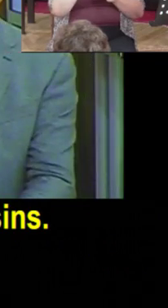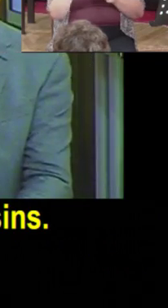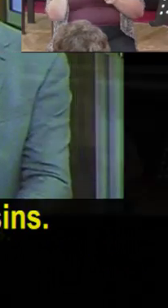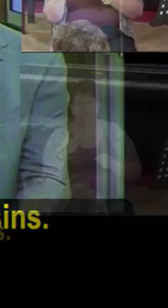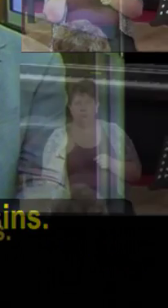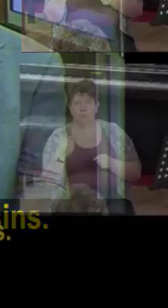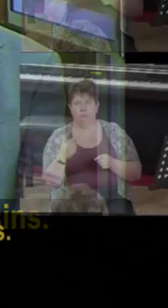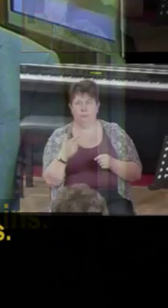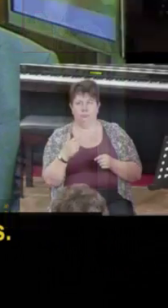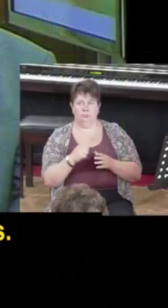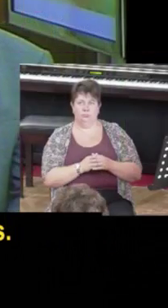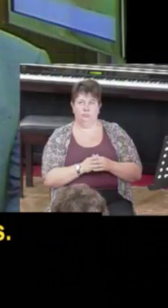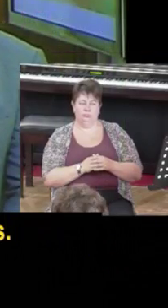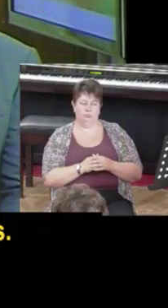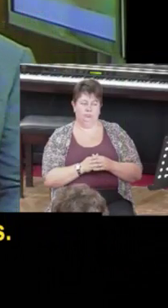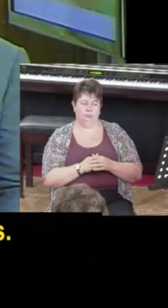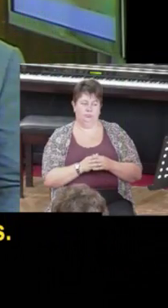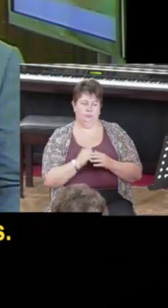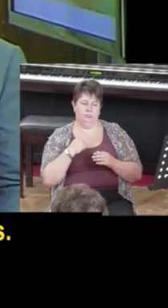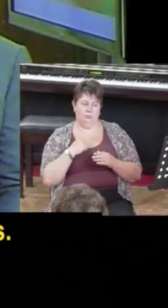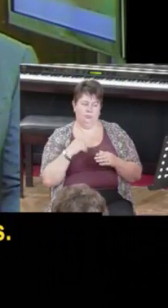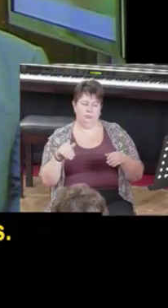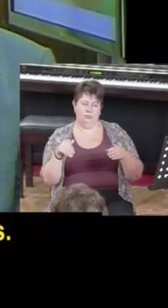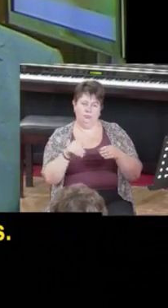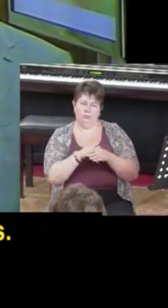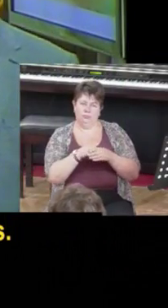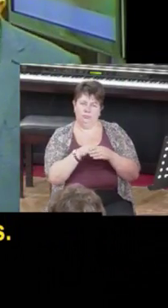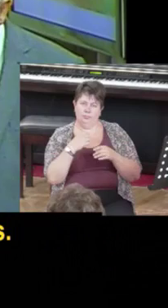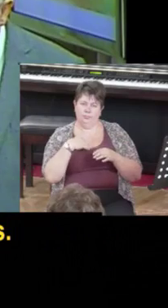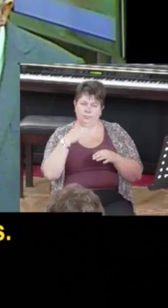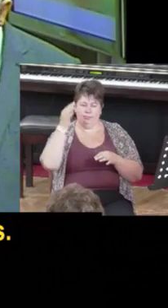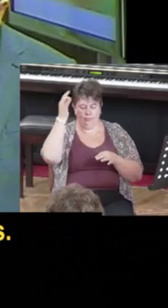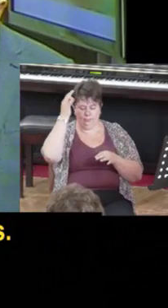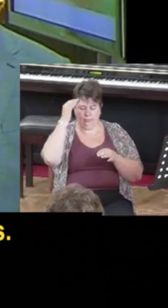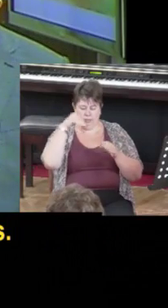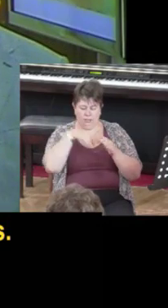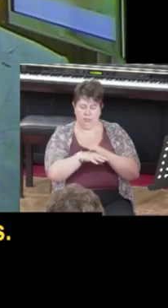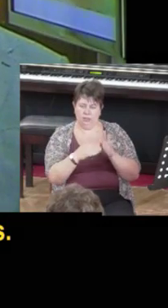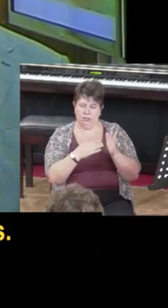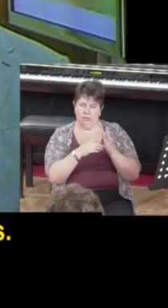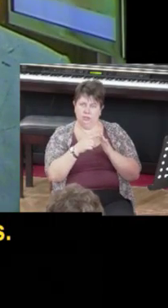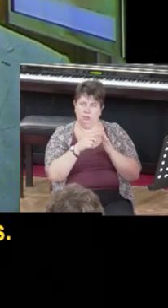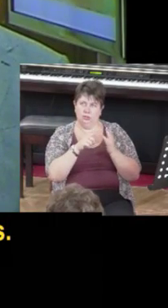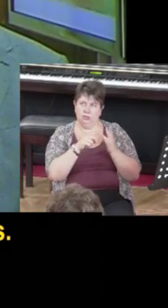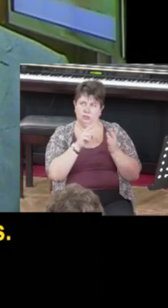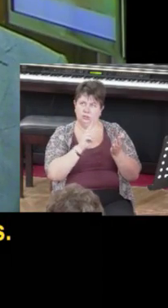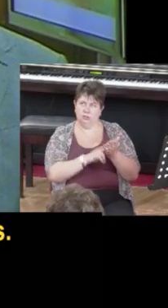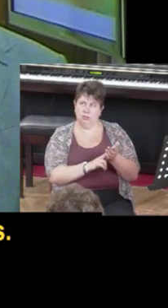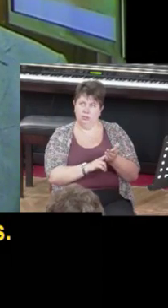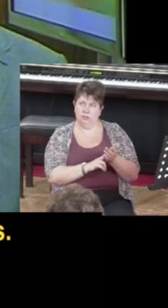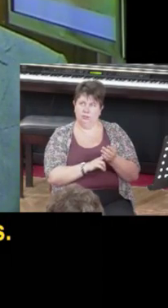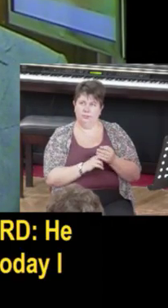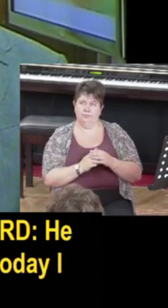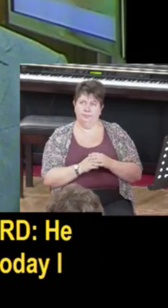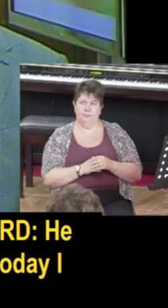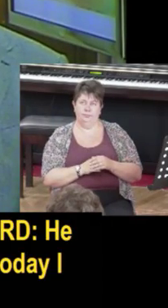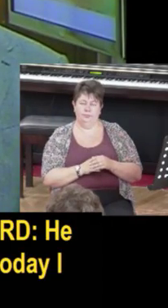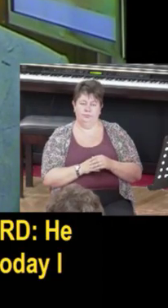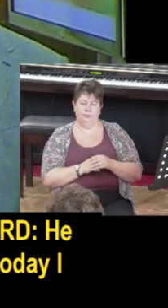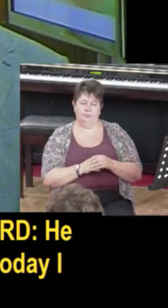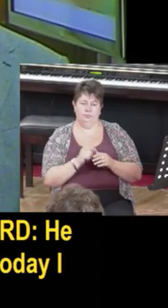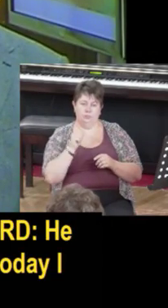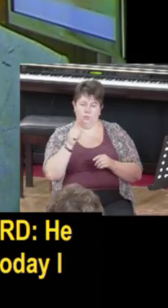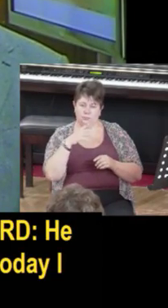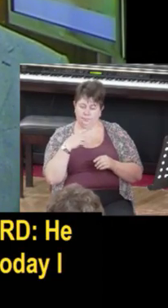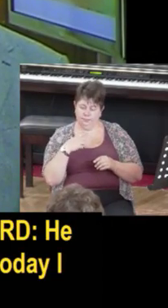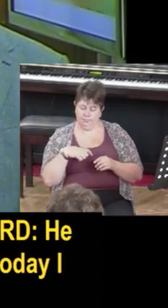I have installed my king on Zion, my holy hill. I will proclaim the decree of the Lord. He said to me, you are